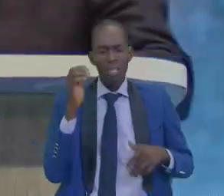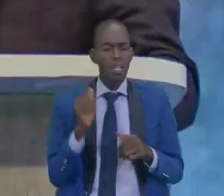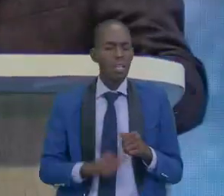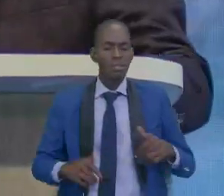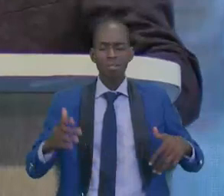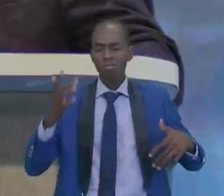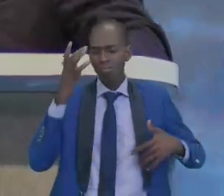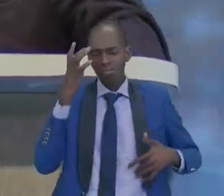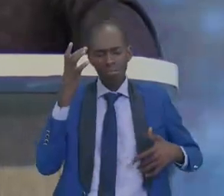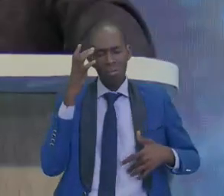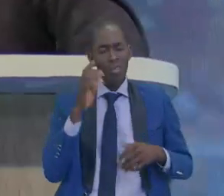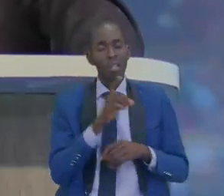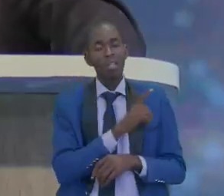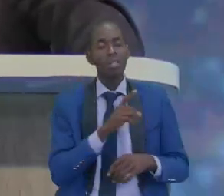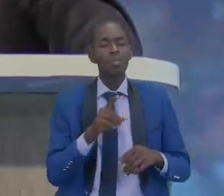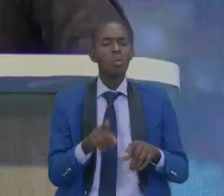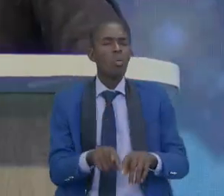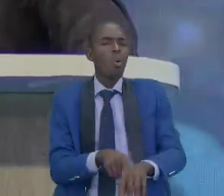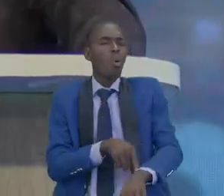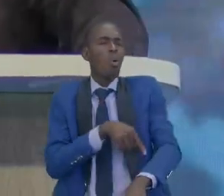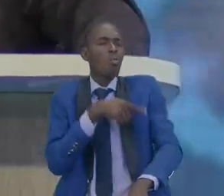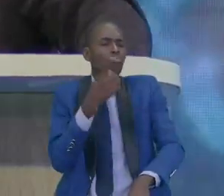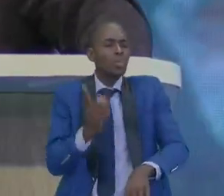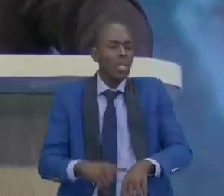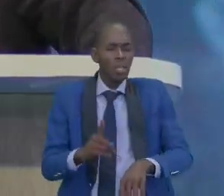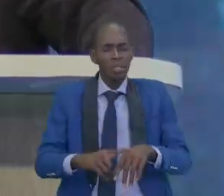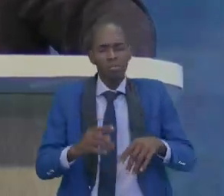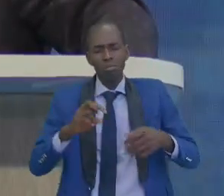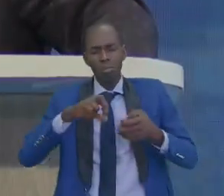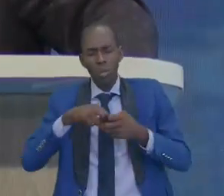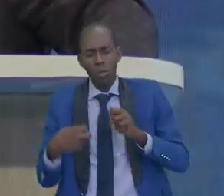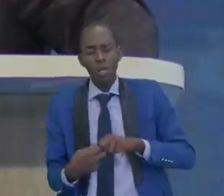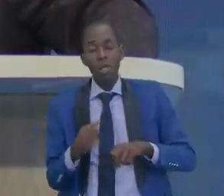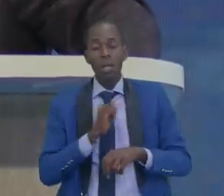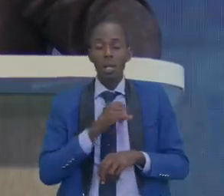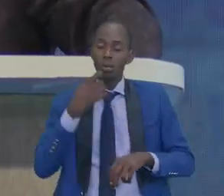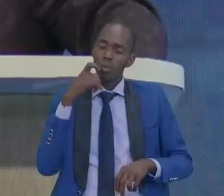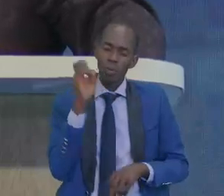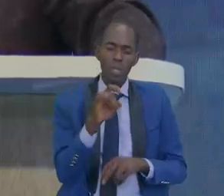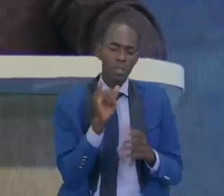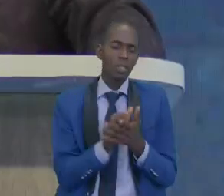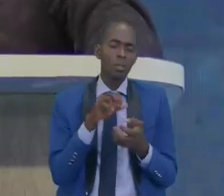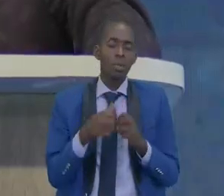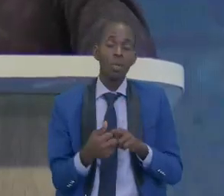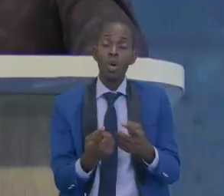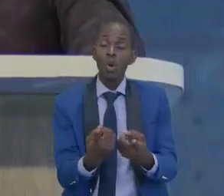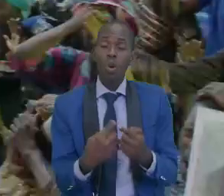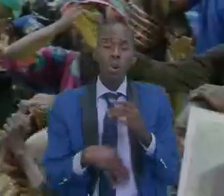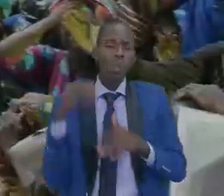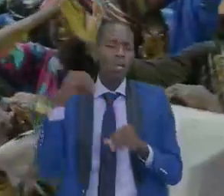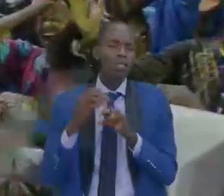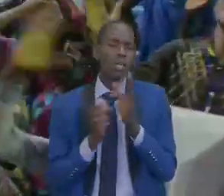disease, long-standing problem, I command you, come out in